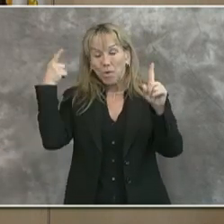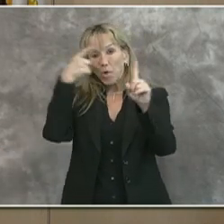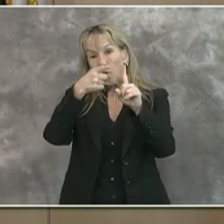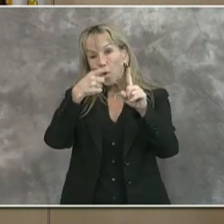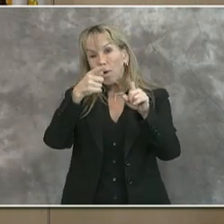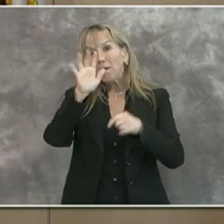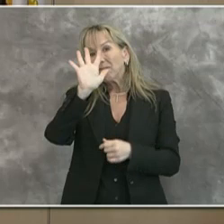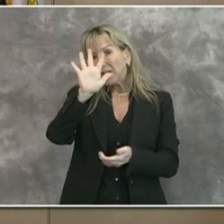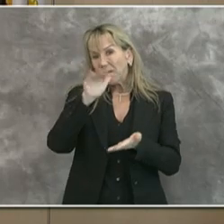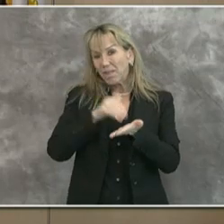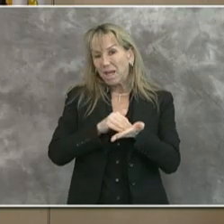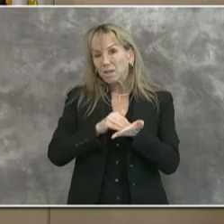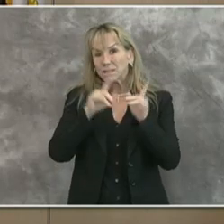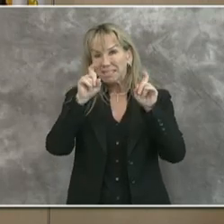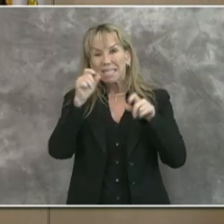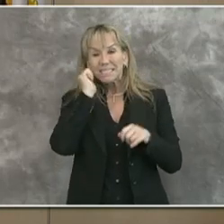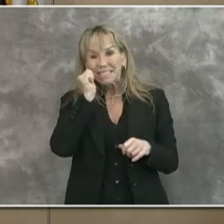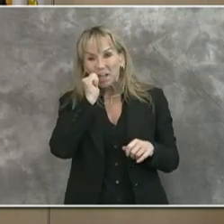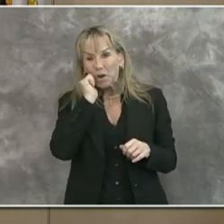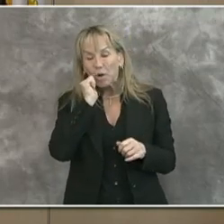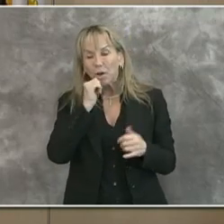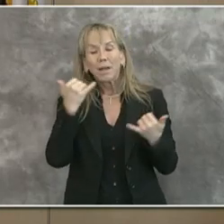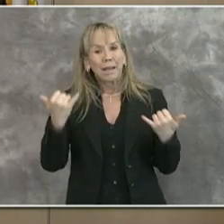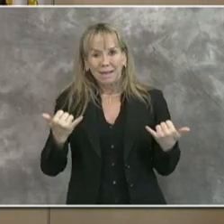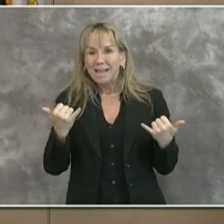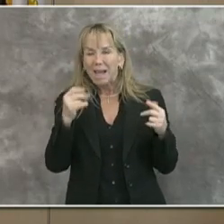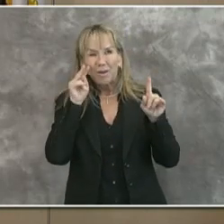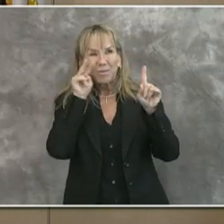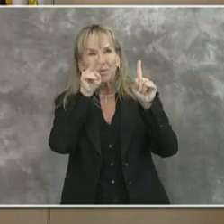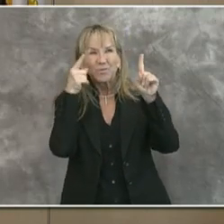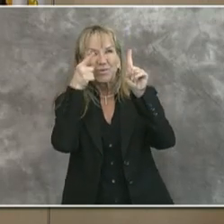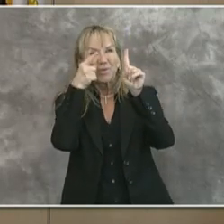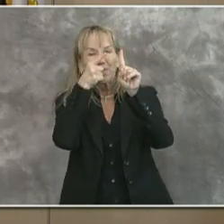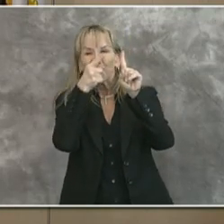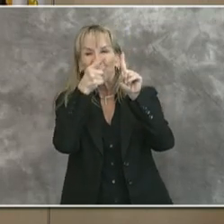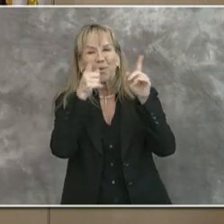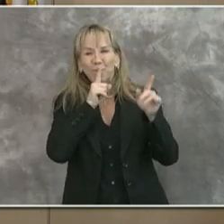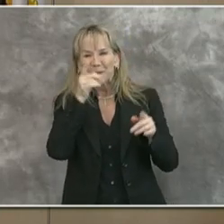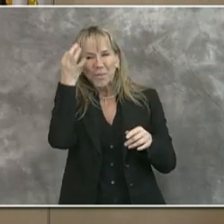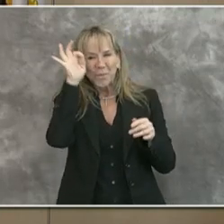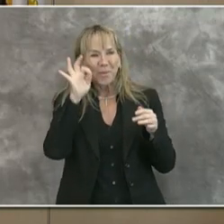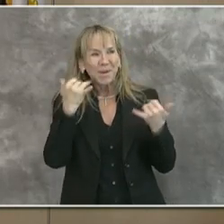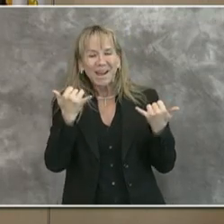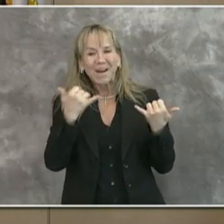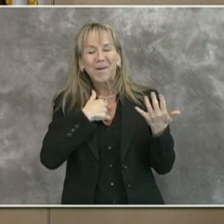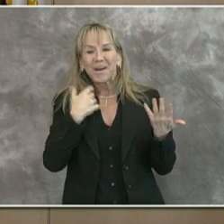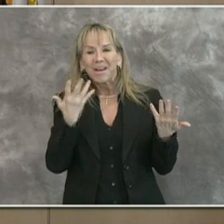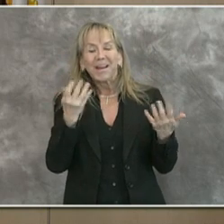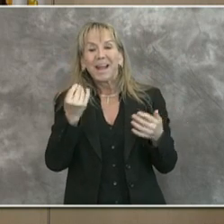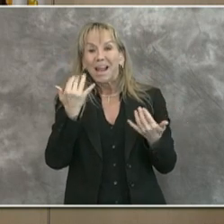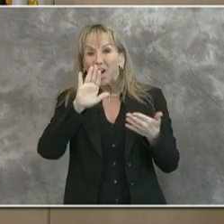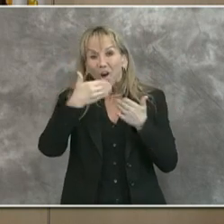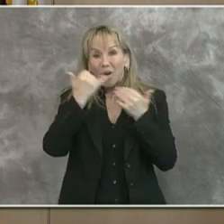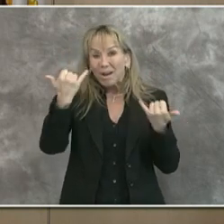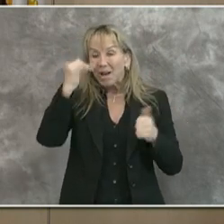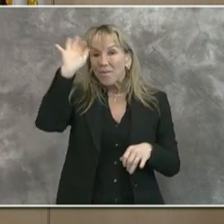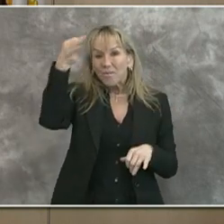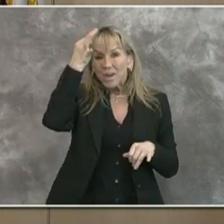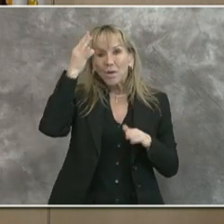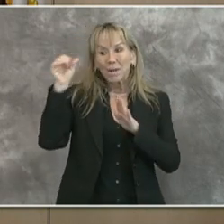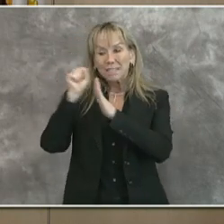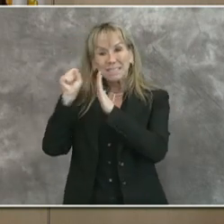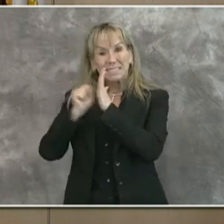approximately 5,000 tests per day is well within sight, and we are trending in the right direction with all of our federal and